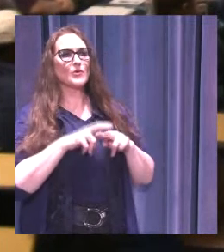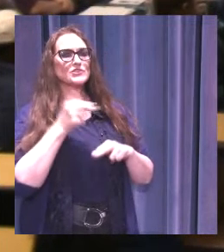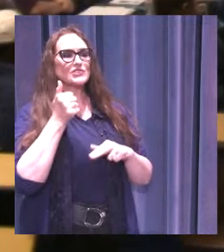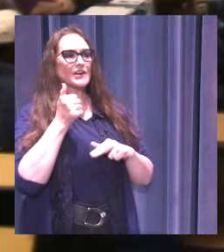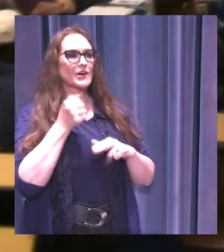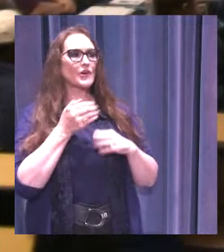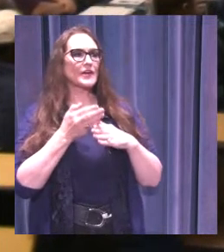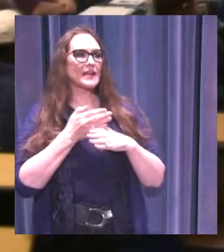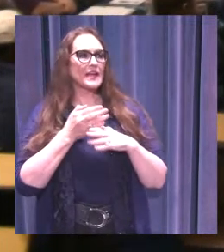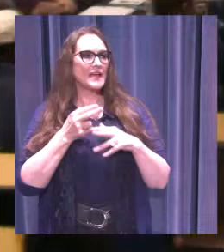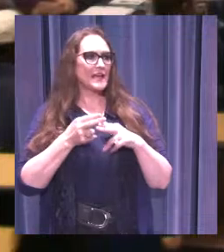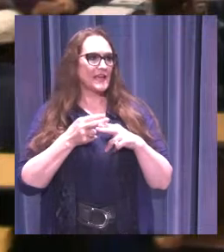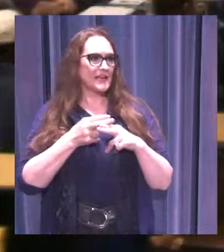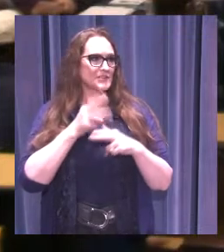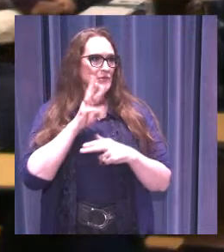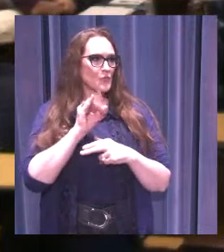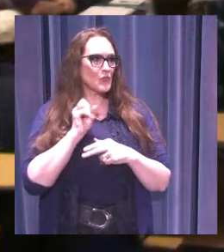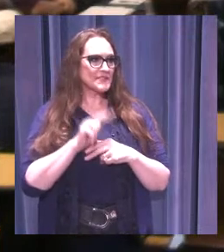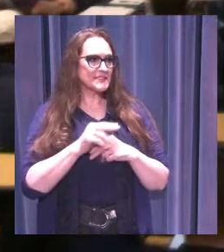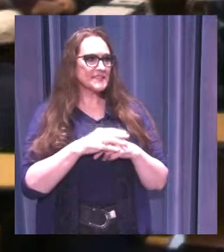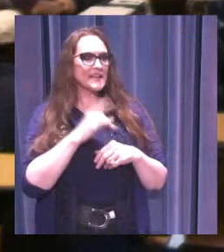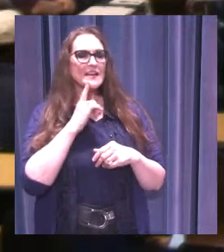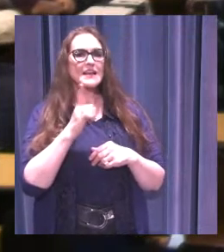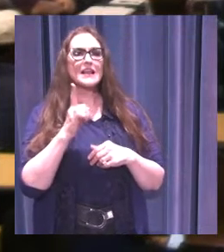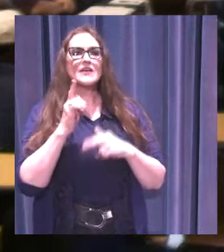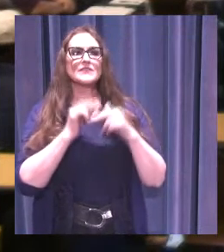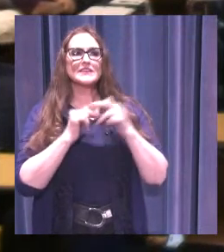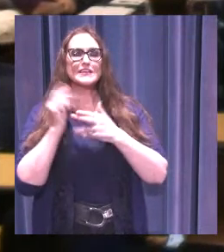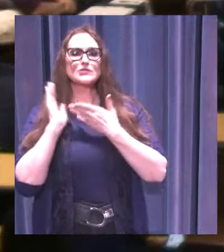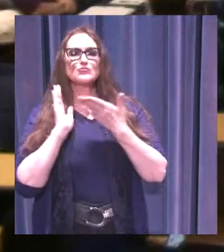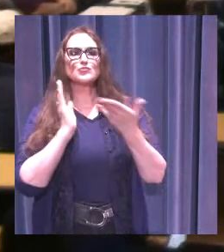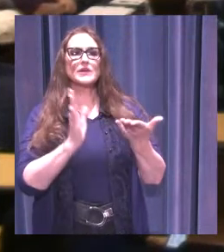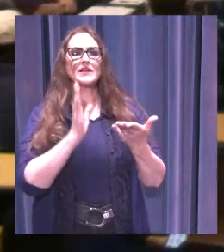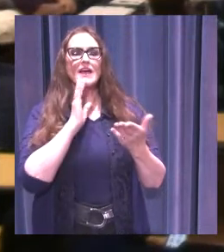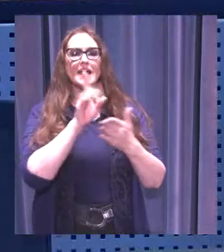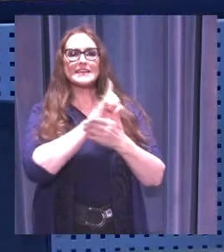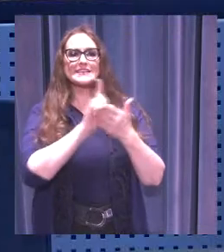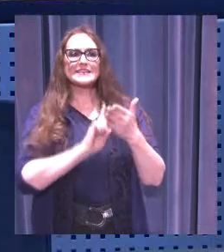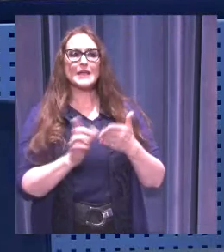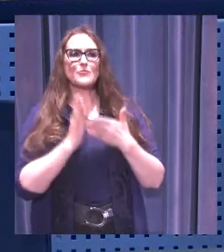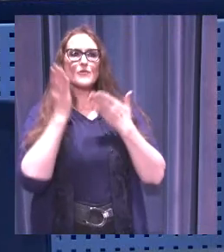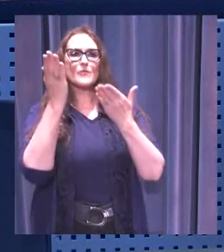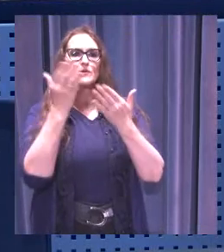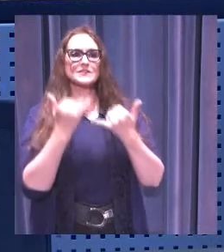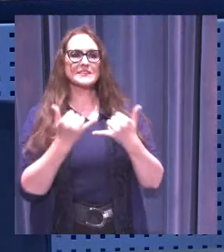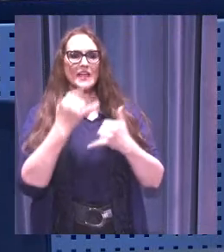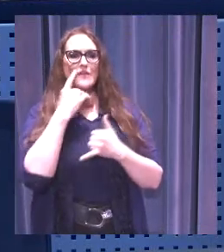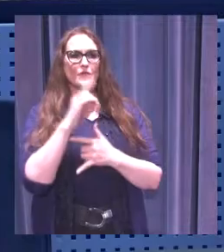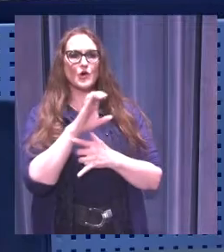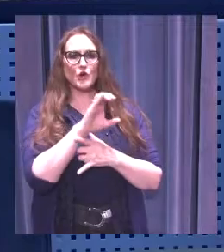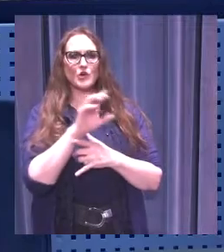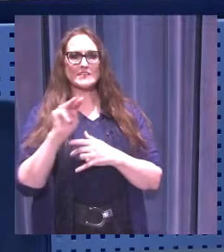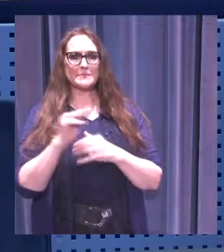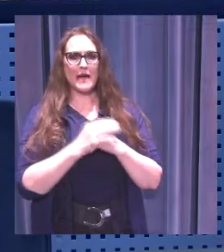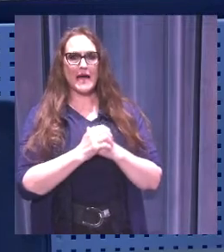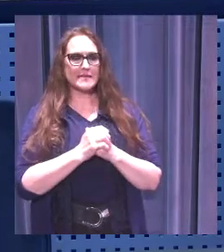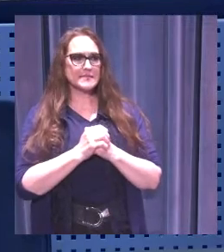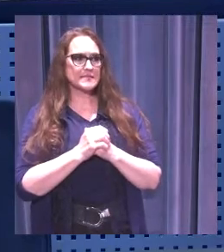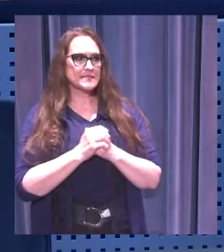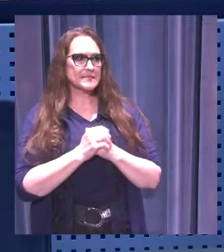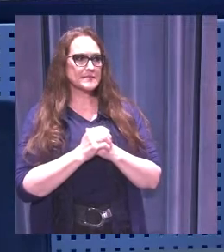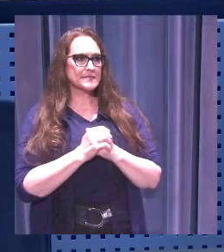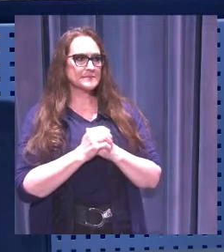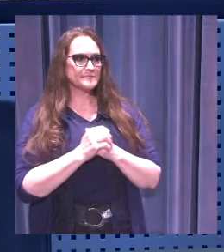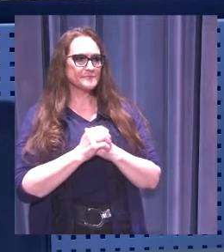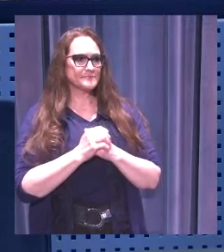Wilson. Facilities is bringing forward a design proposal today for Curtis Mott. Next slide,